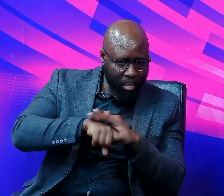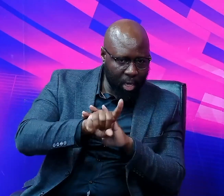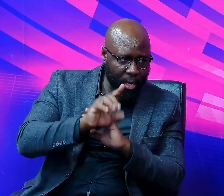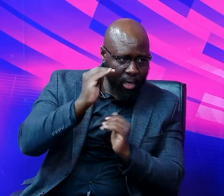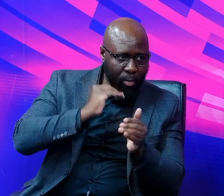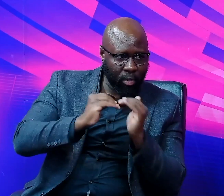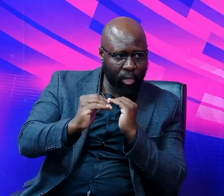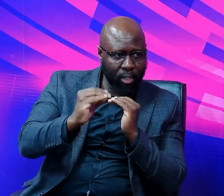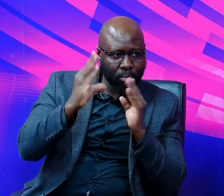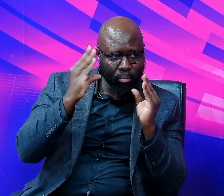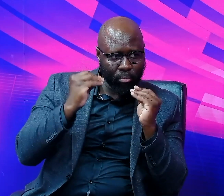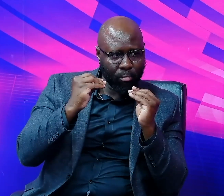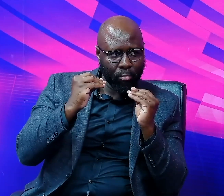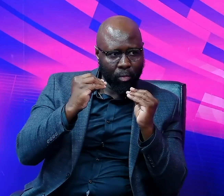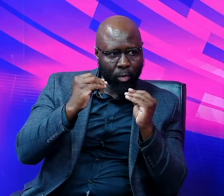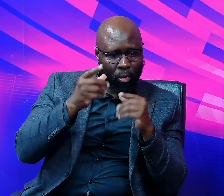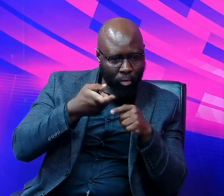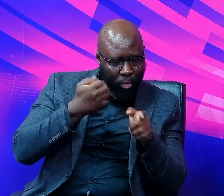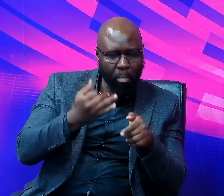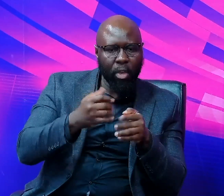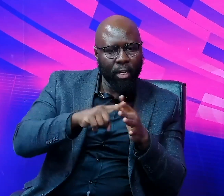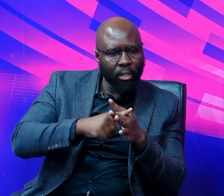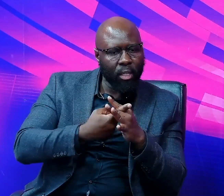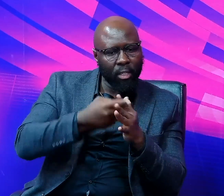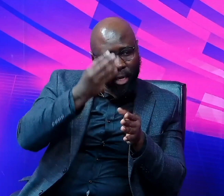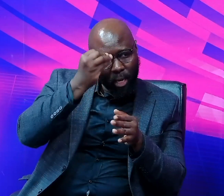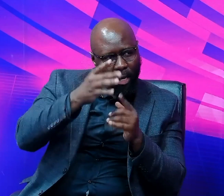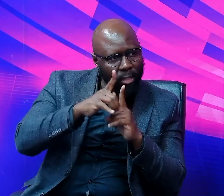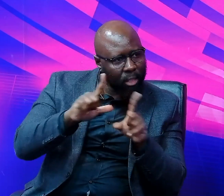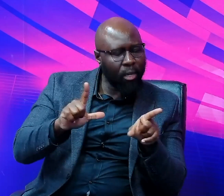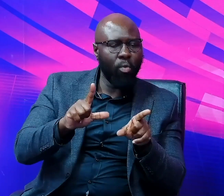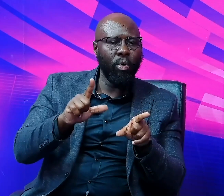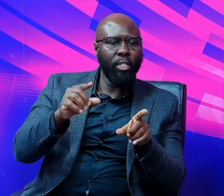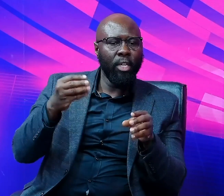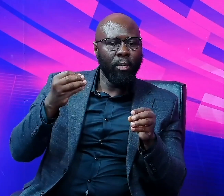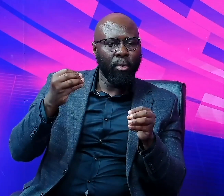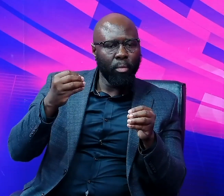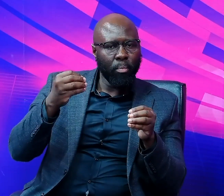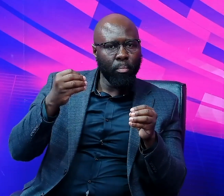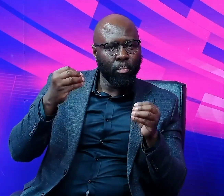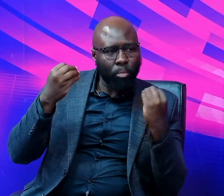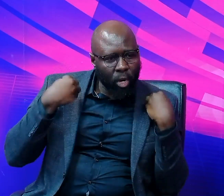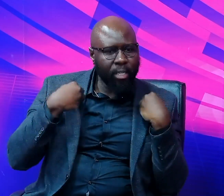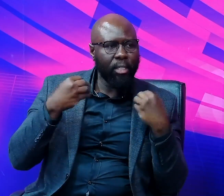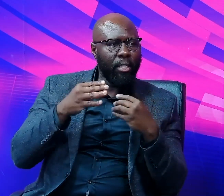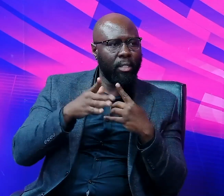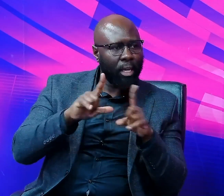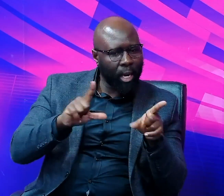hearing. And when I went to the university, I became deaf. So from there, I started to learn sign